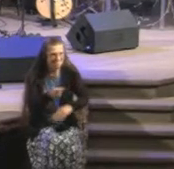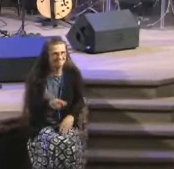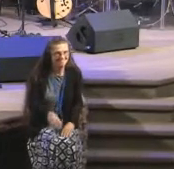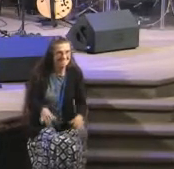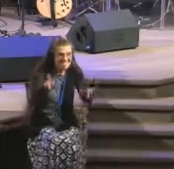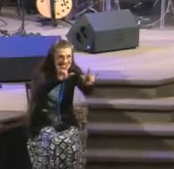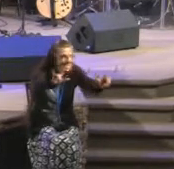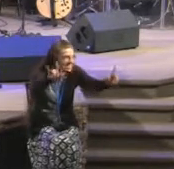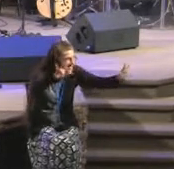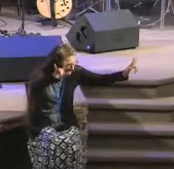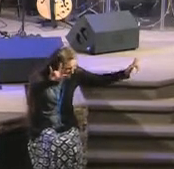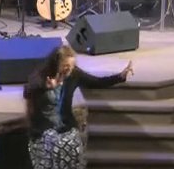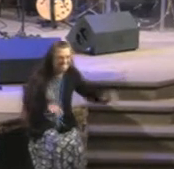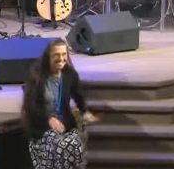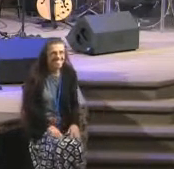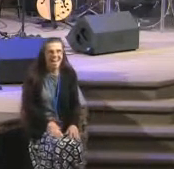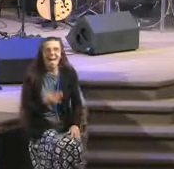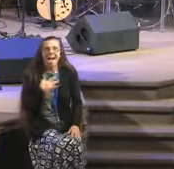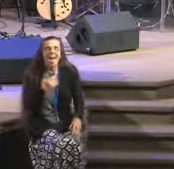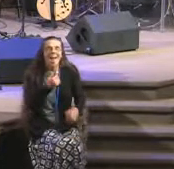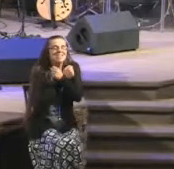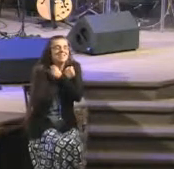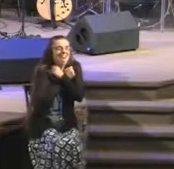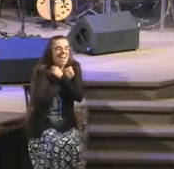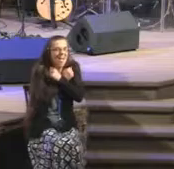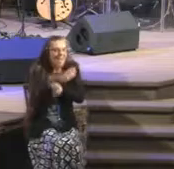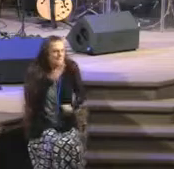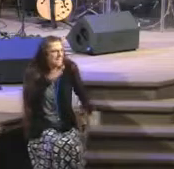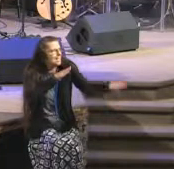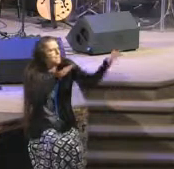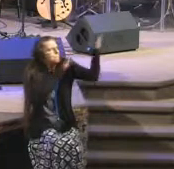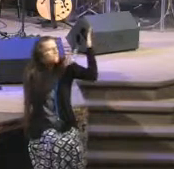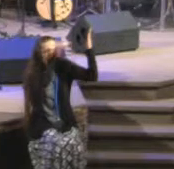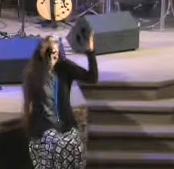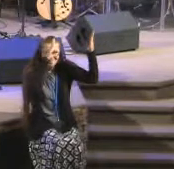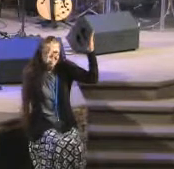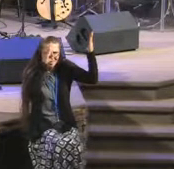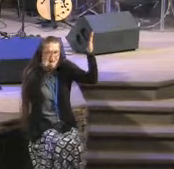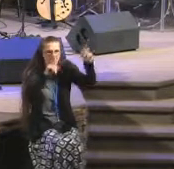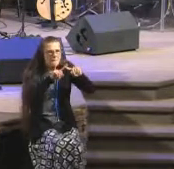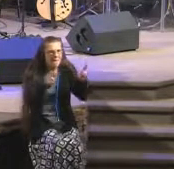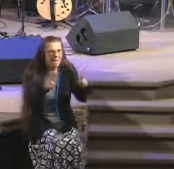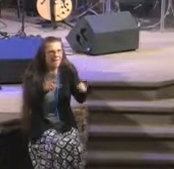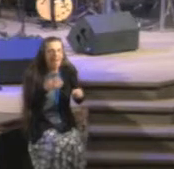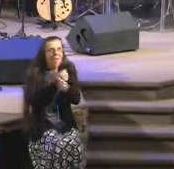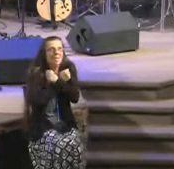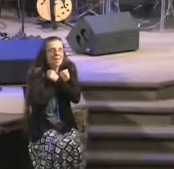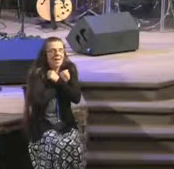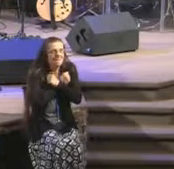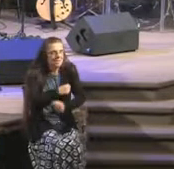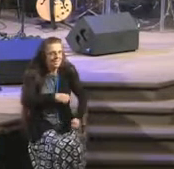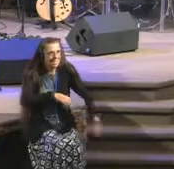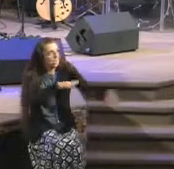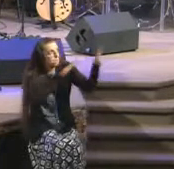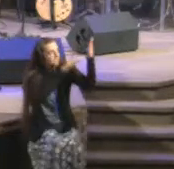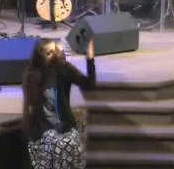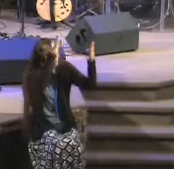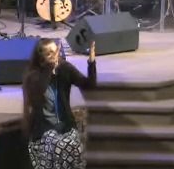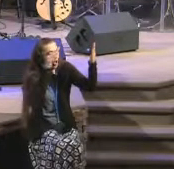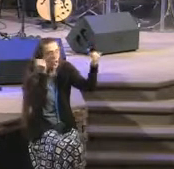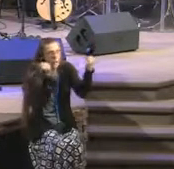you, I love being in the presence of God, but I love being in the presence of God